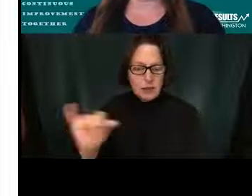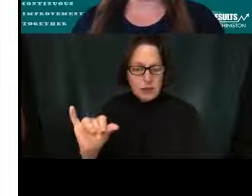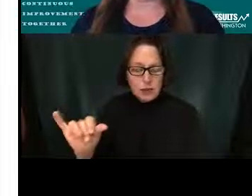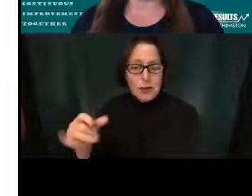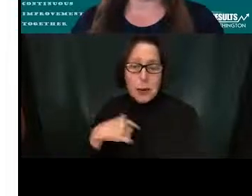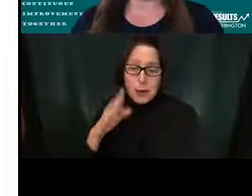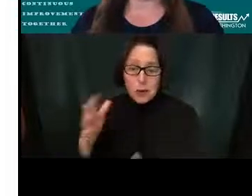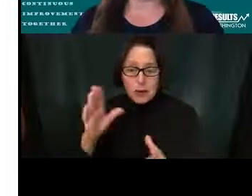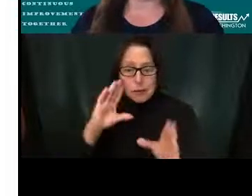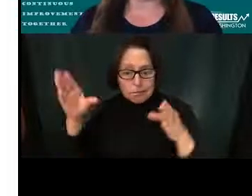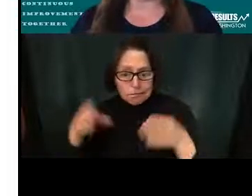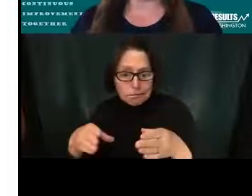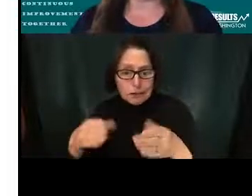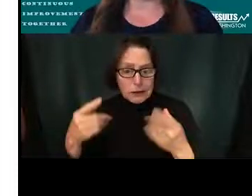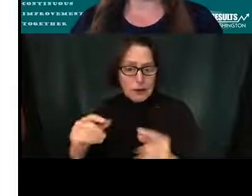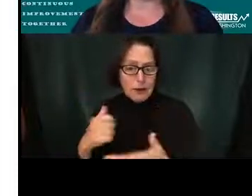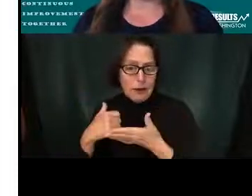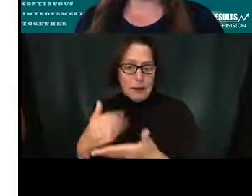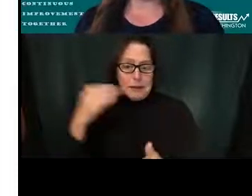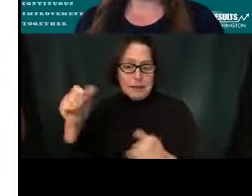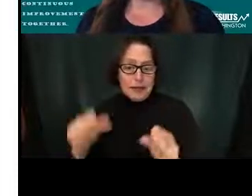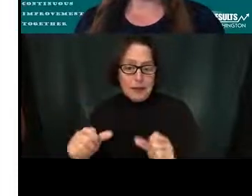do our best to help you with any of your technical issues.